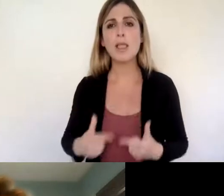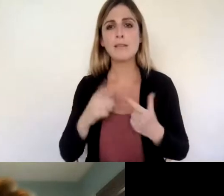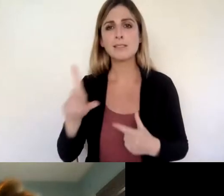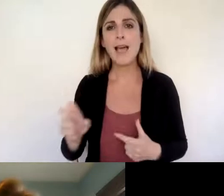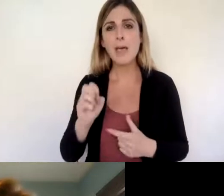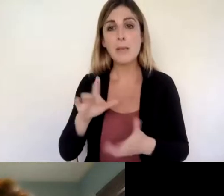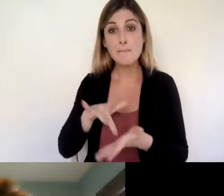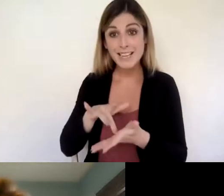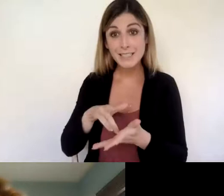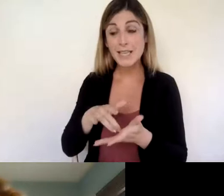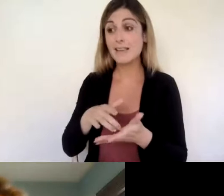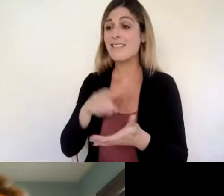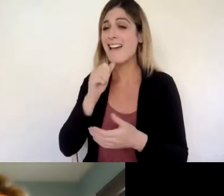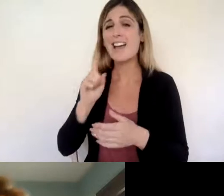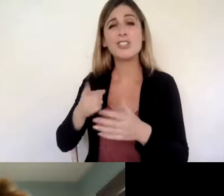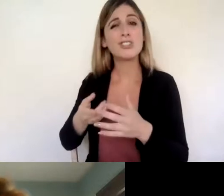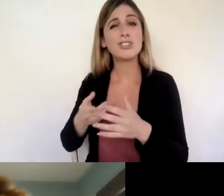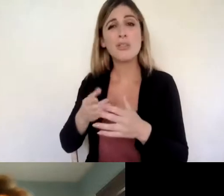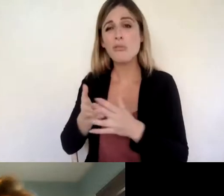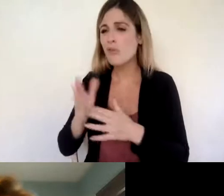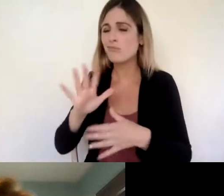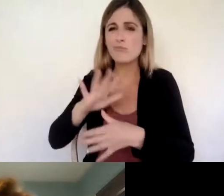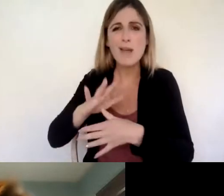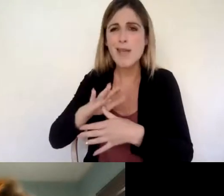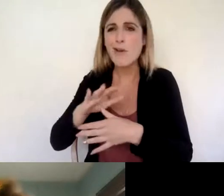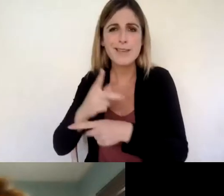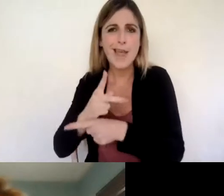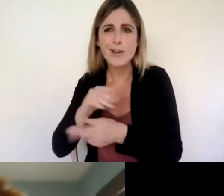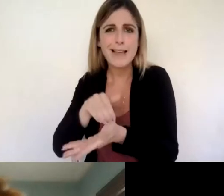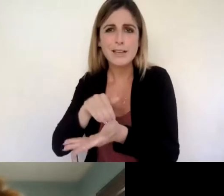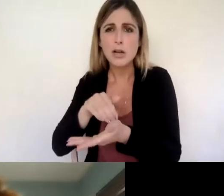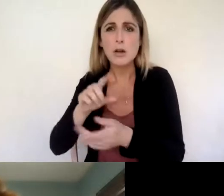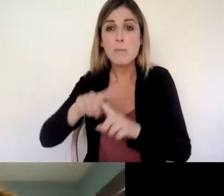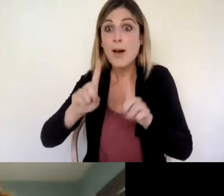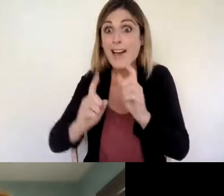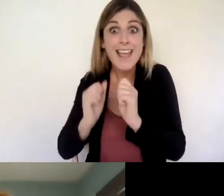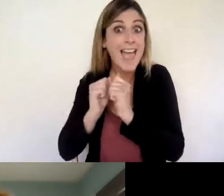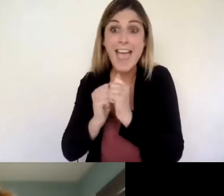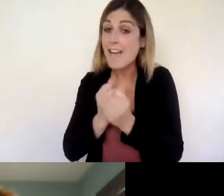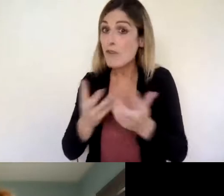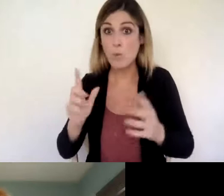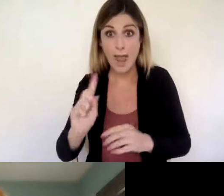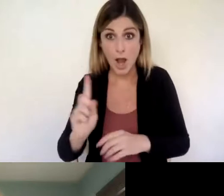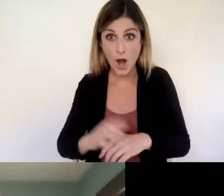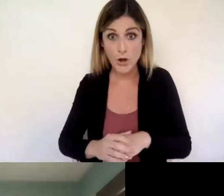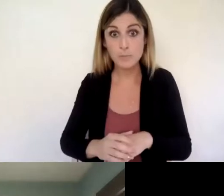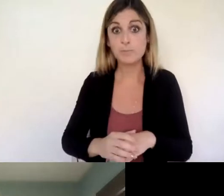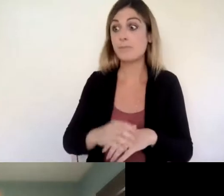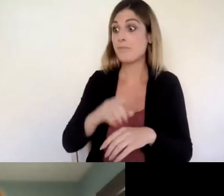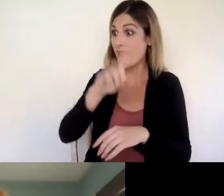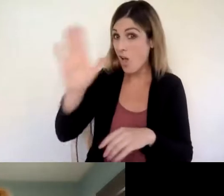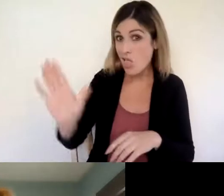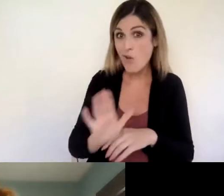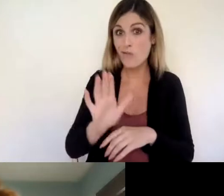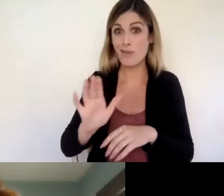care system there, but to try to kind of link it everywhere it matters, which is just about everywhere, right? So we've now retro trained